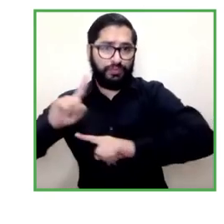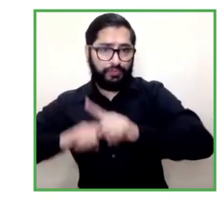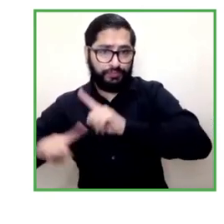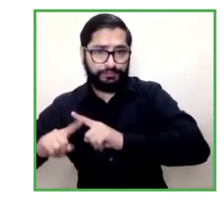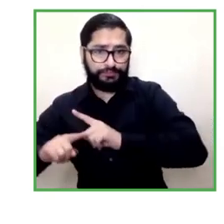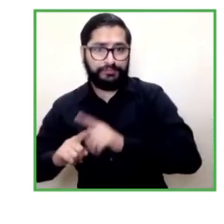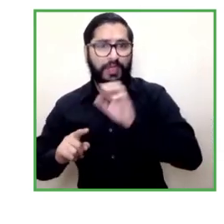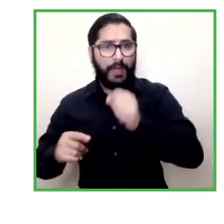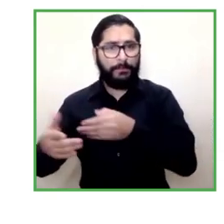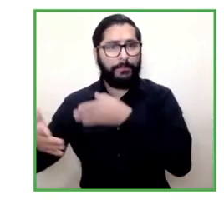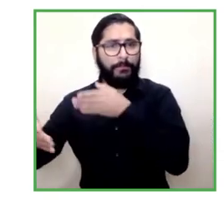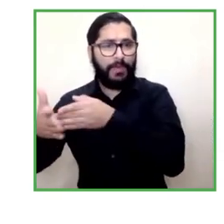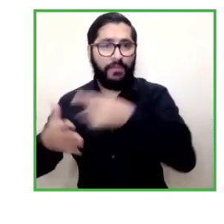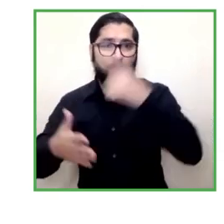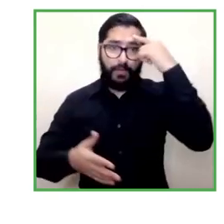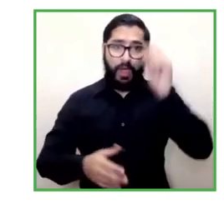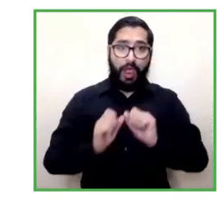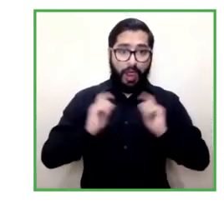sign language.